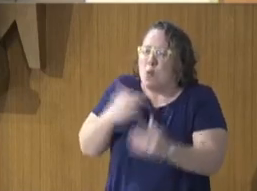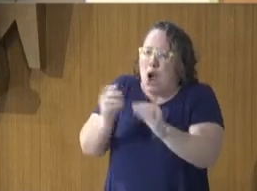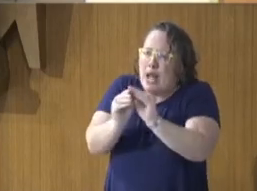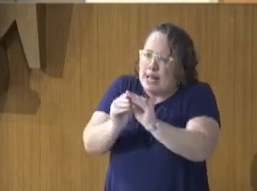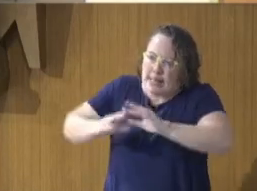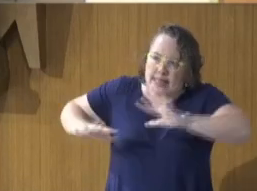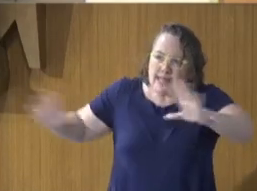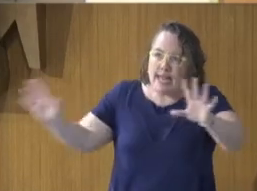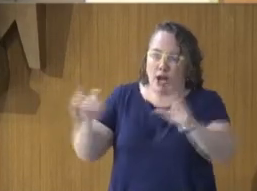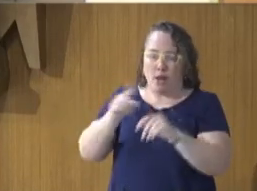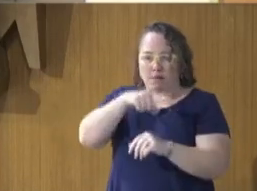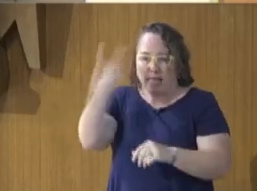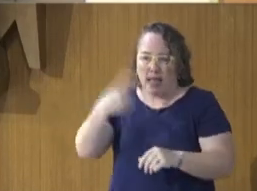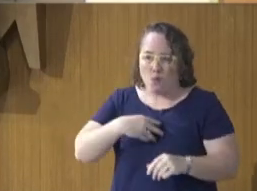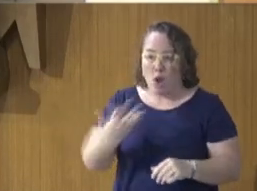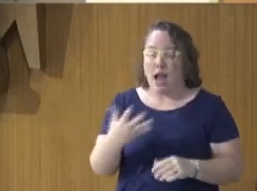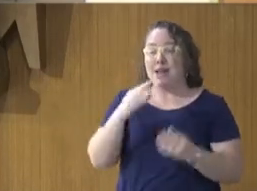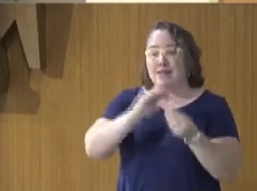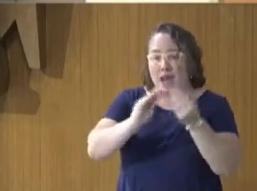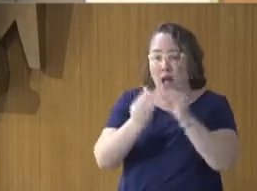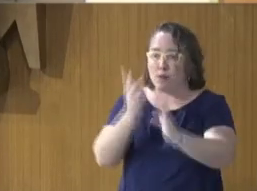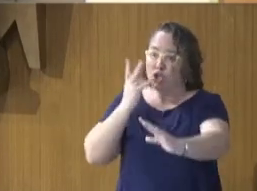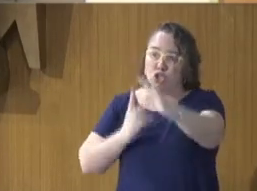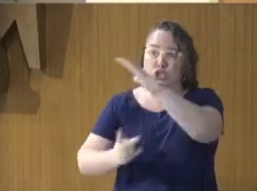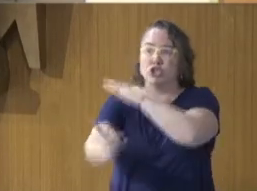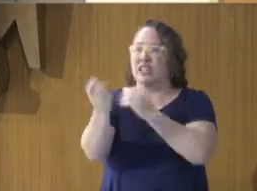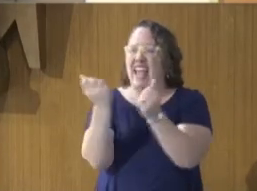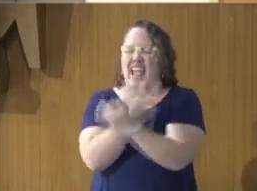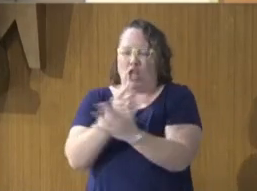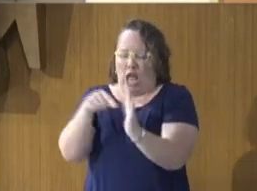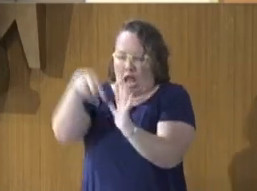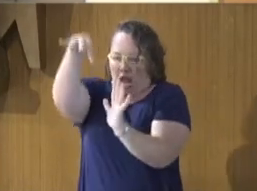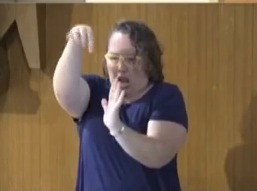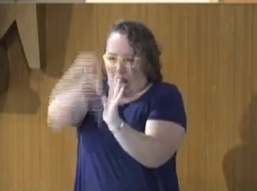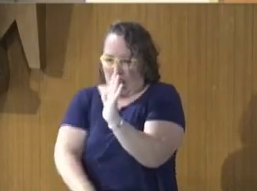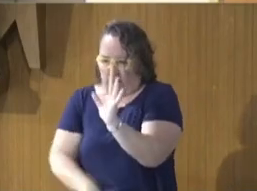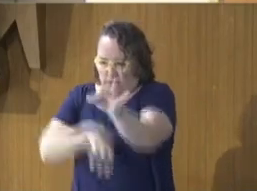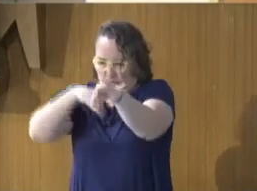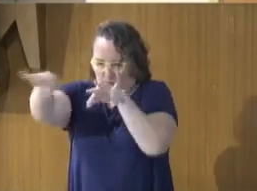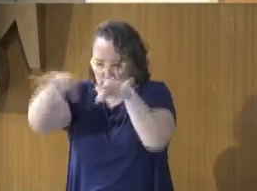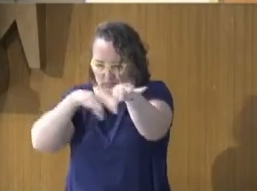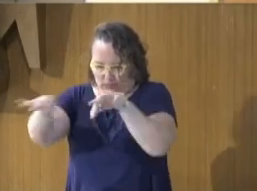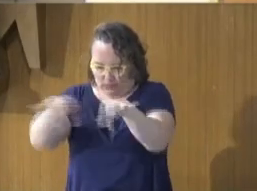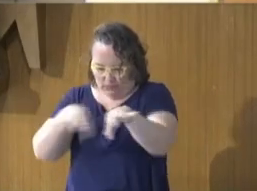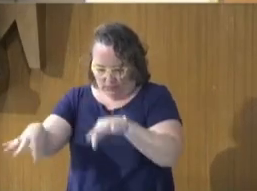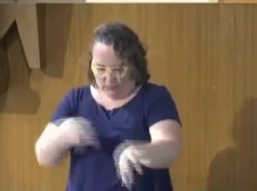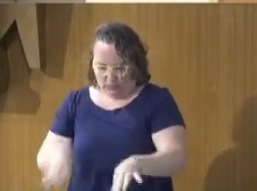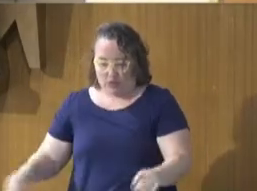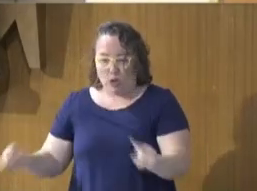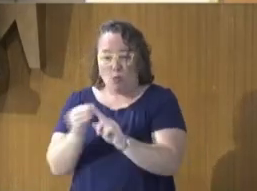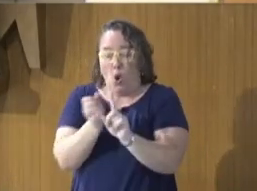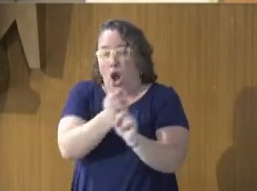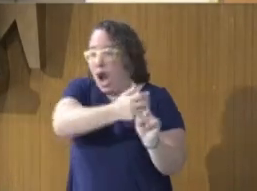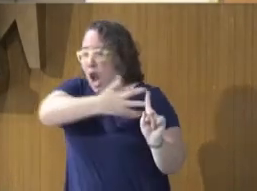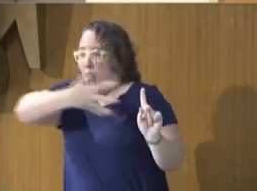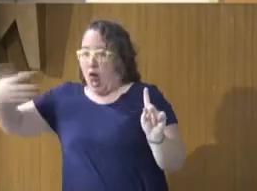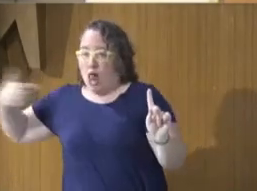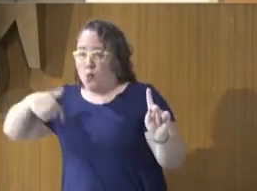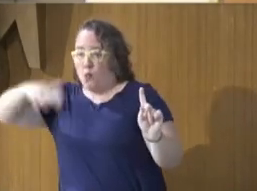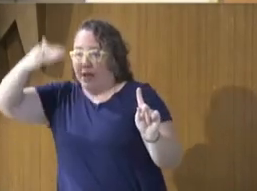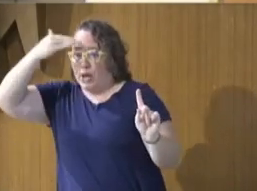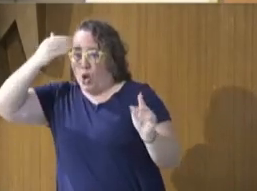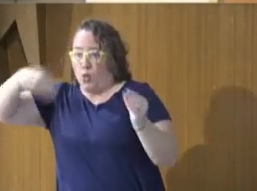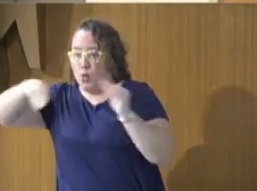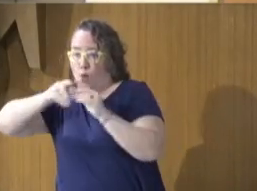projected numbers are good, and an abundance of details. The more we know, the more in control we